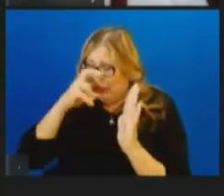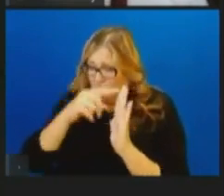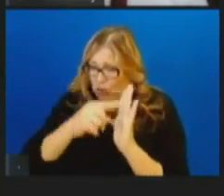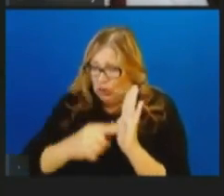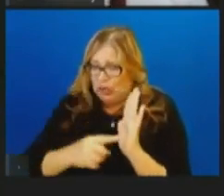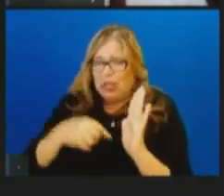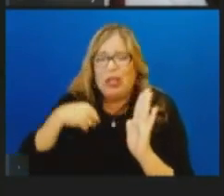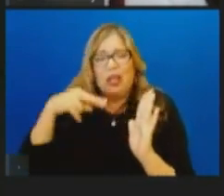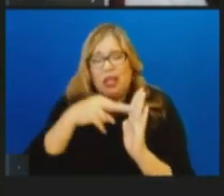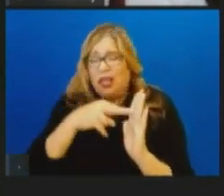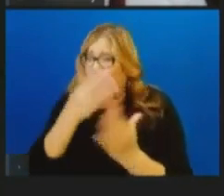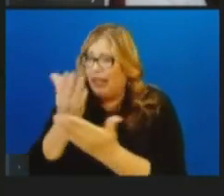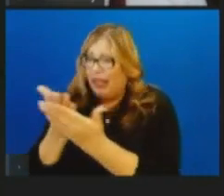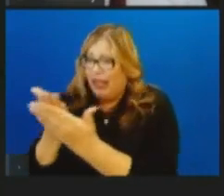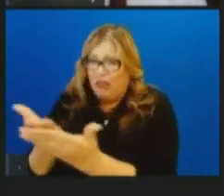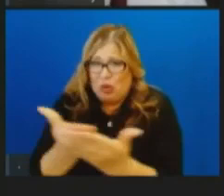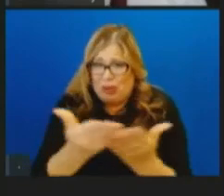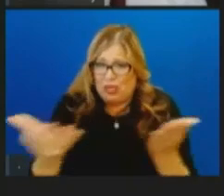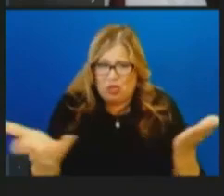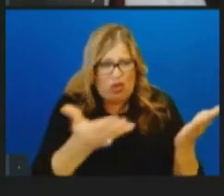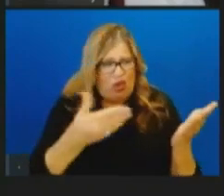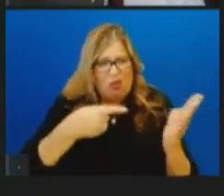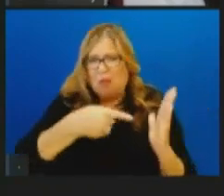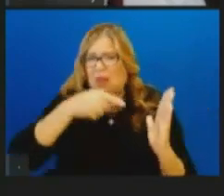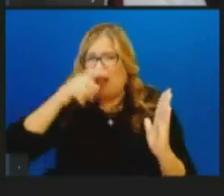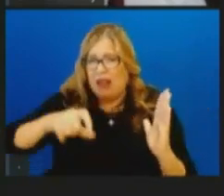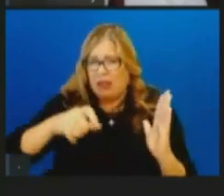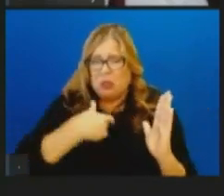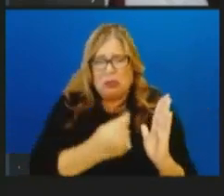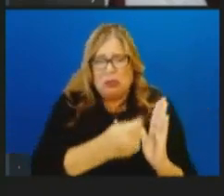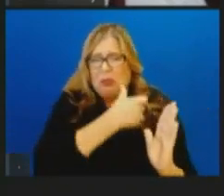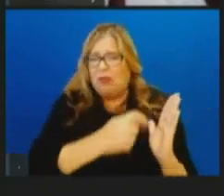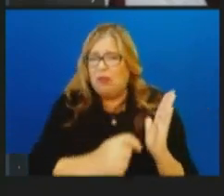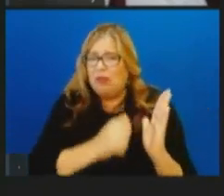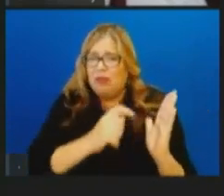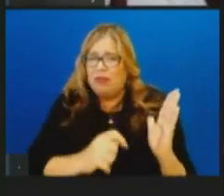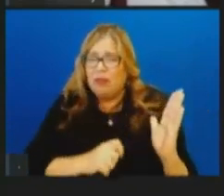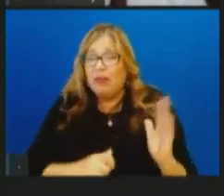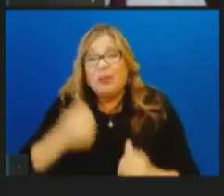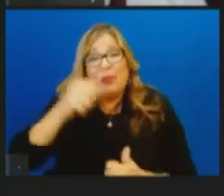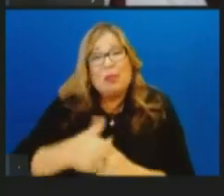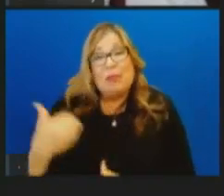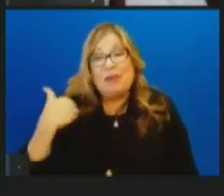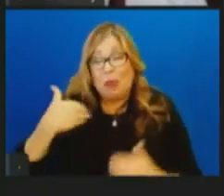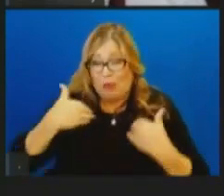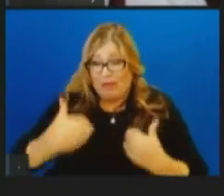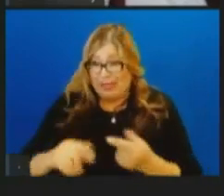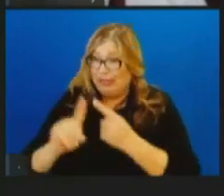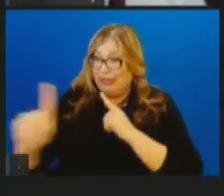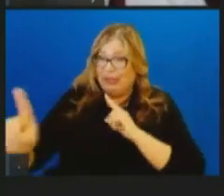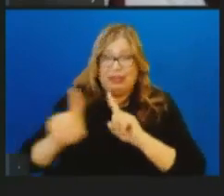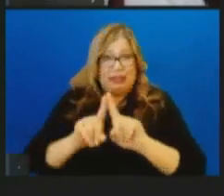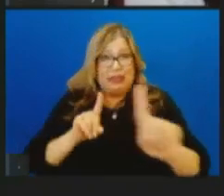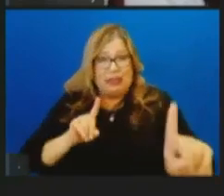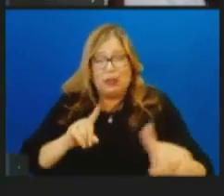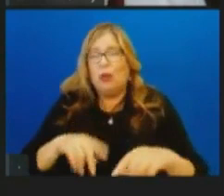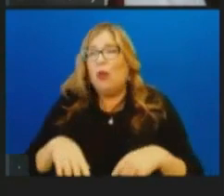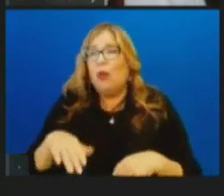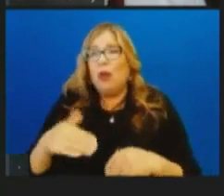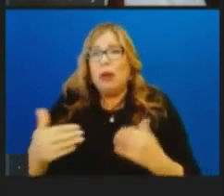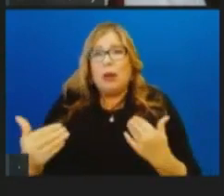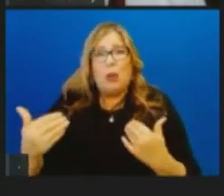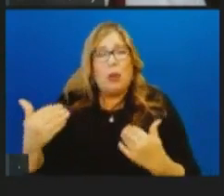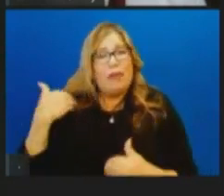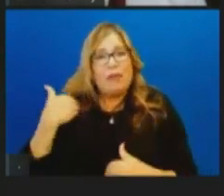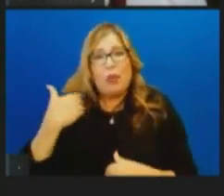data. We've done that by shifting away from physical distancing as a key strategy, or even our move away from